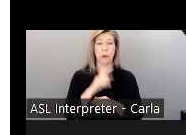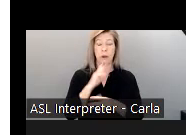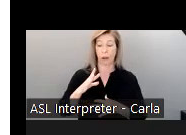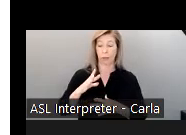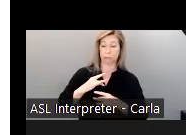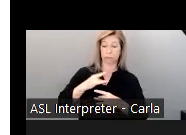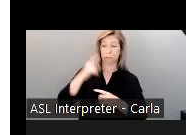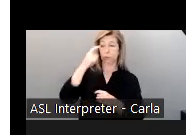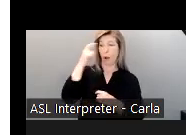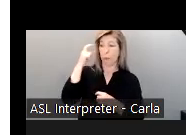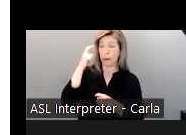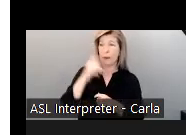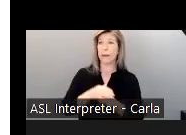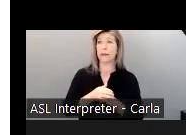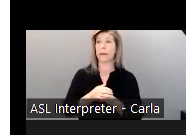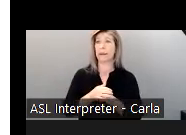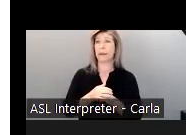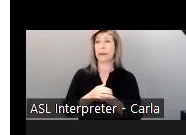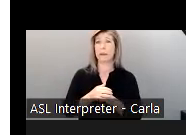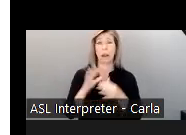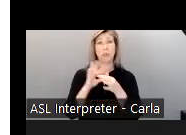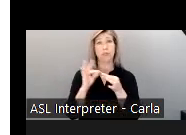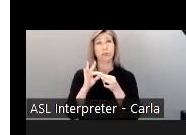without talking about um,